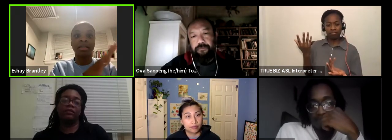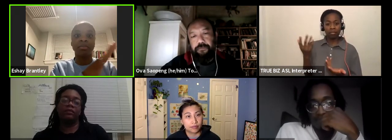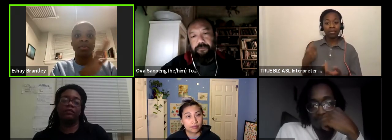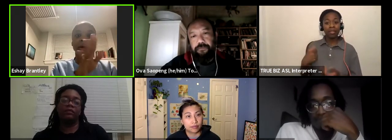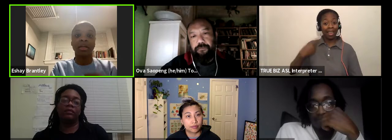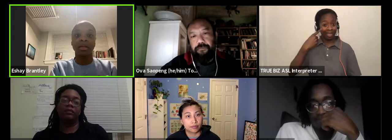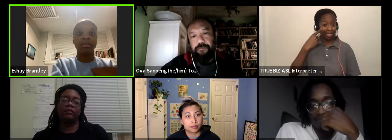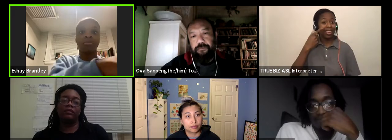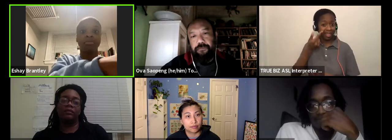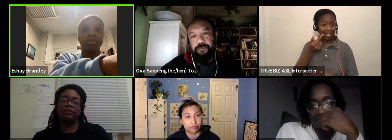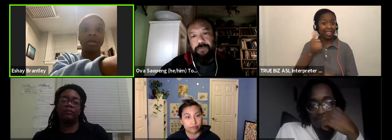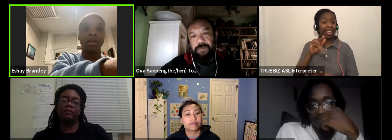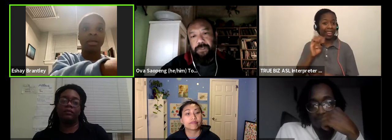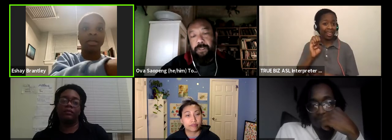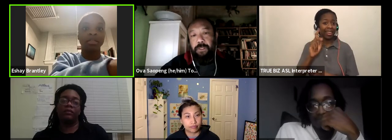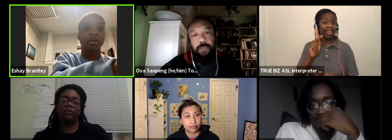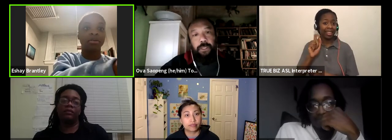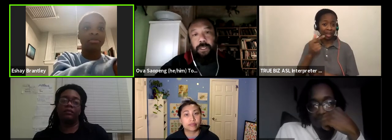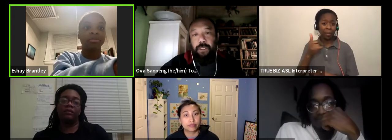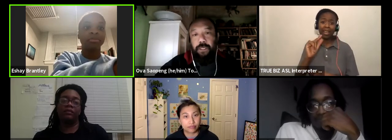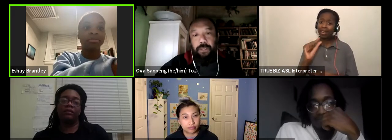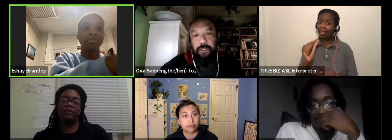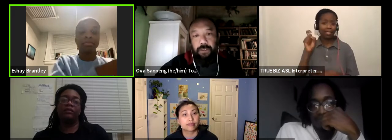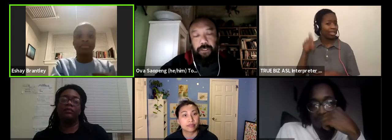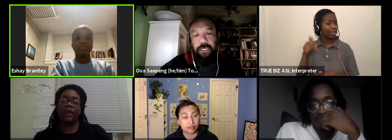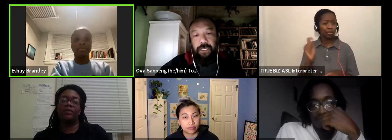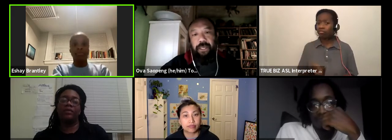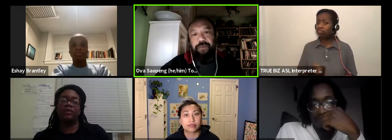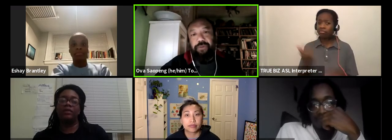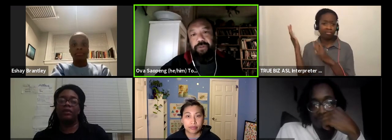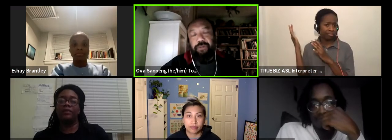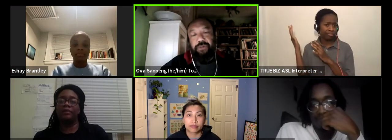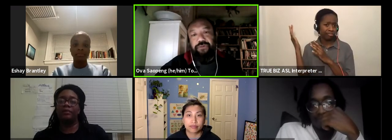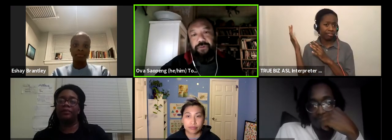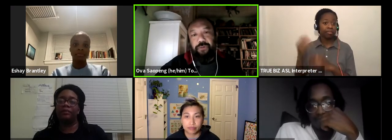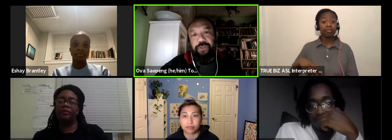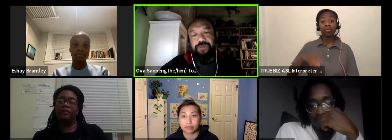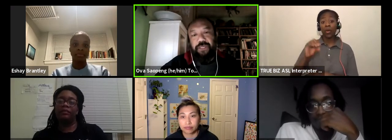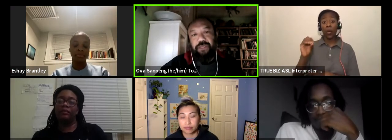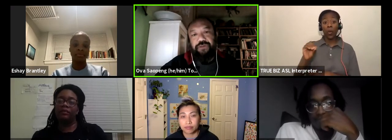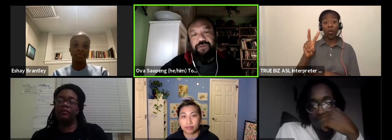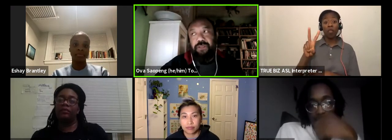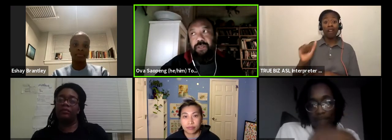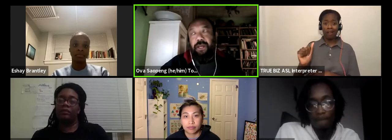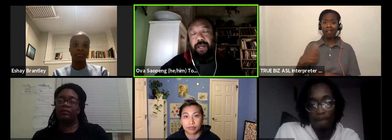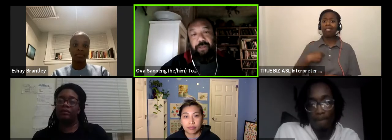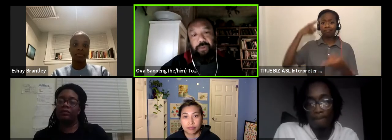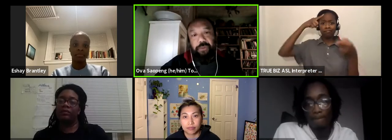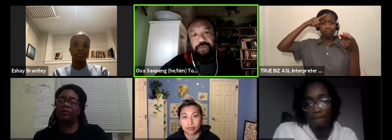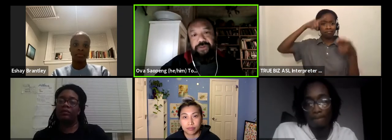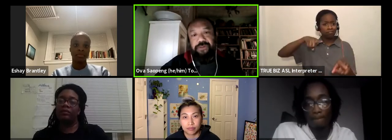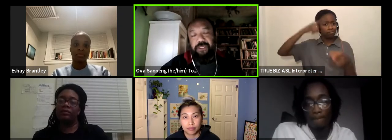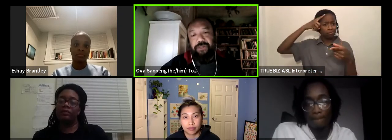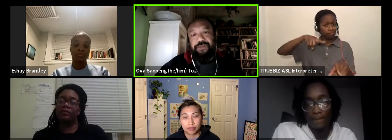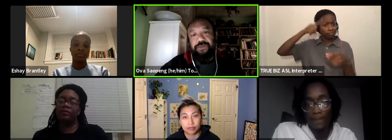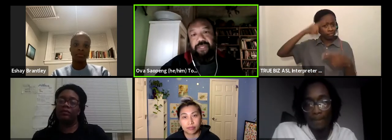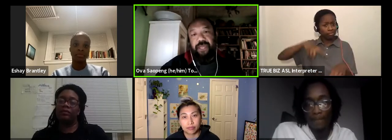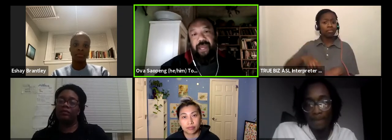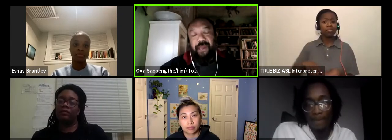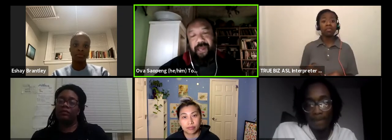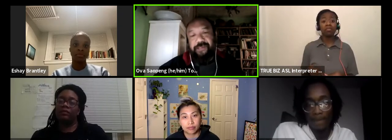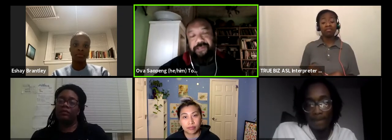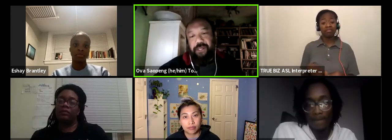it has to be eradicated. It has to go. Yeah, I agree with you. And also what you're saying is, and what Moose is saying also